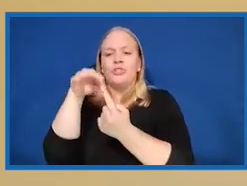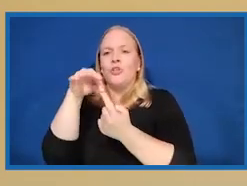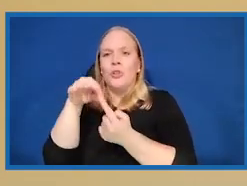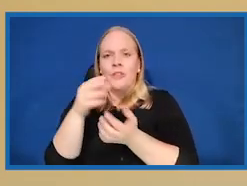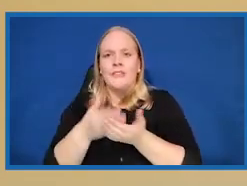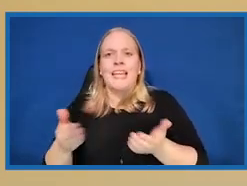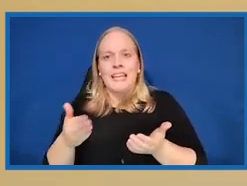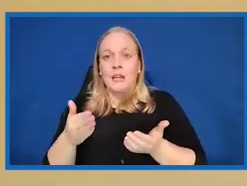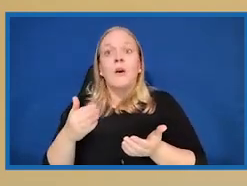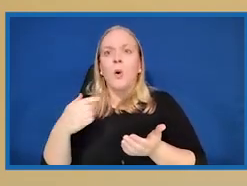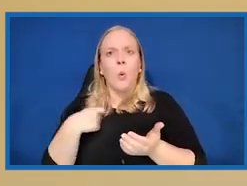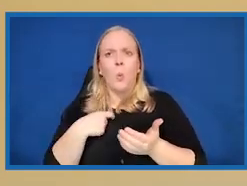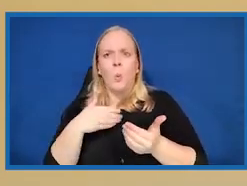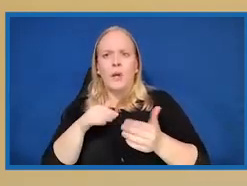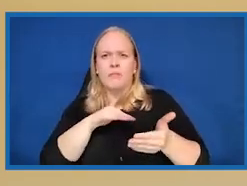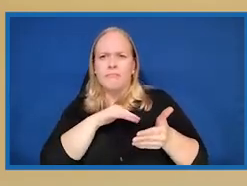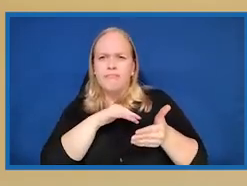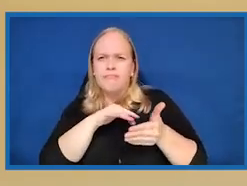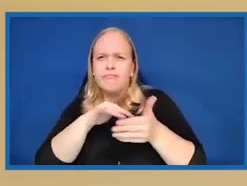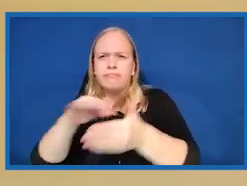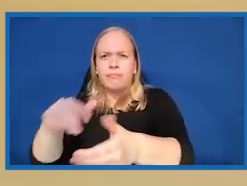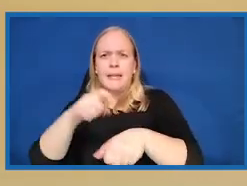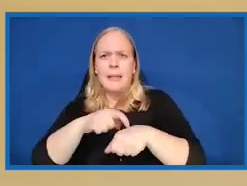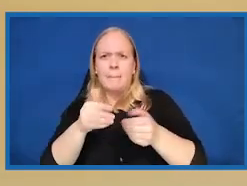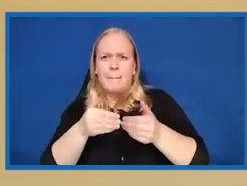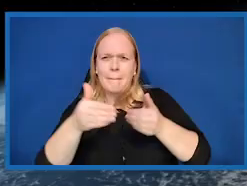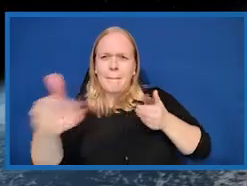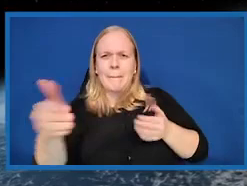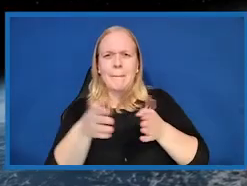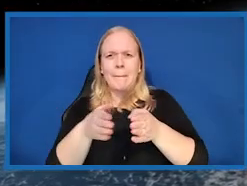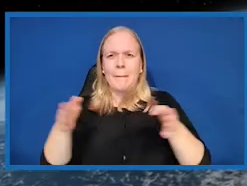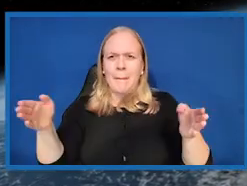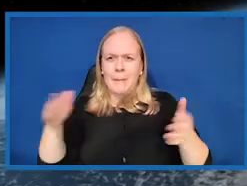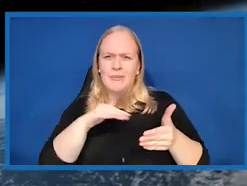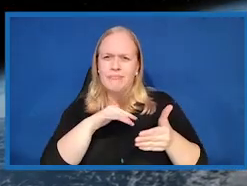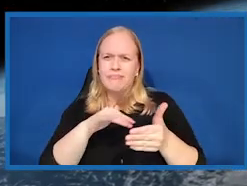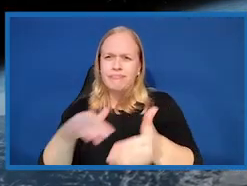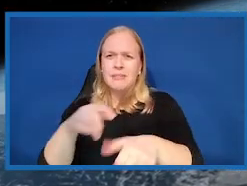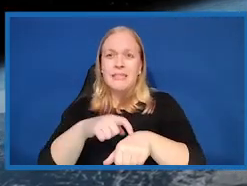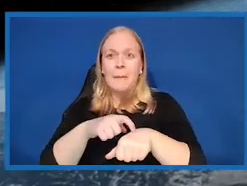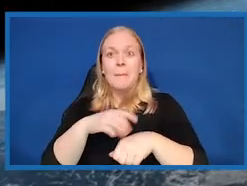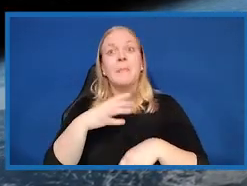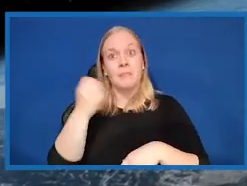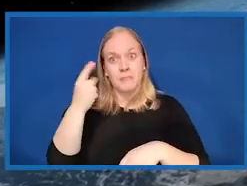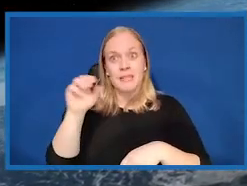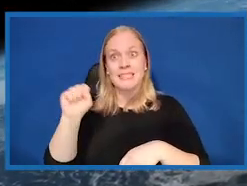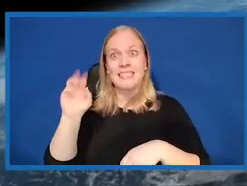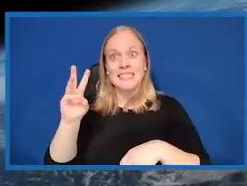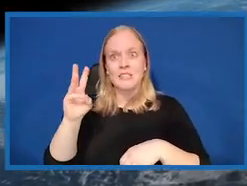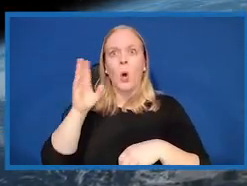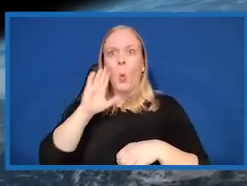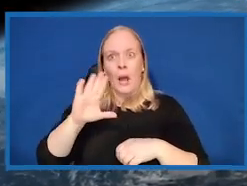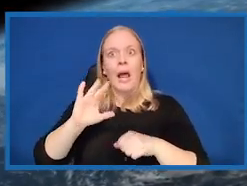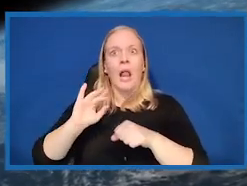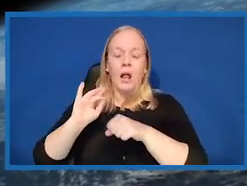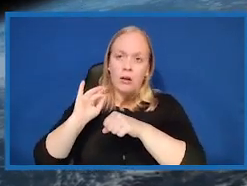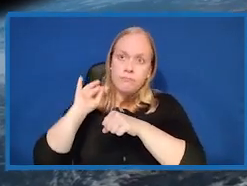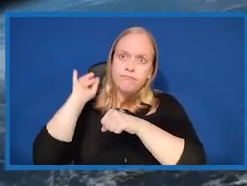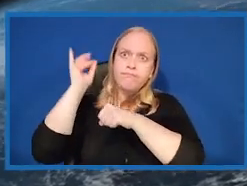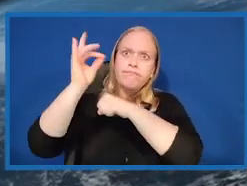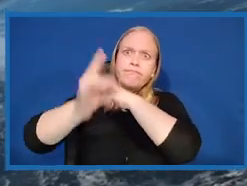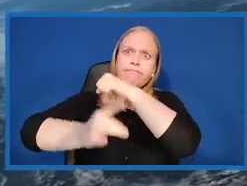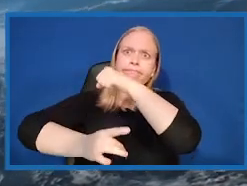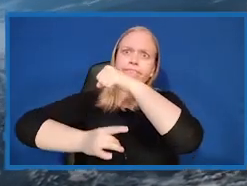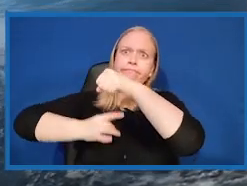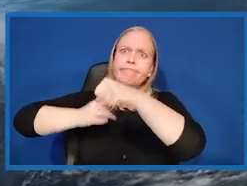temporal resolution is really what we care about. So Sentinel-6 will be able to cover the entire map, actually